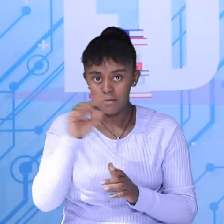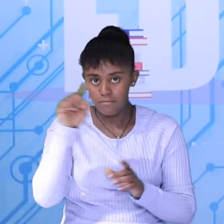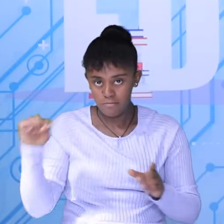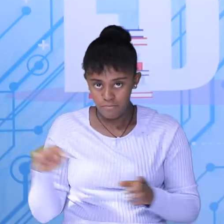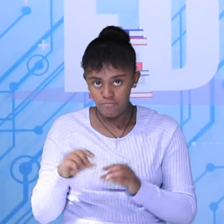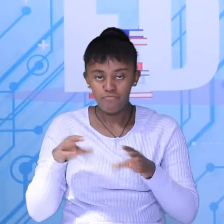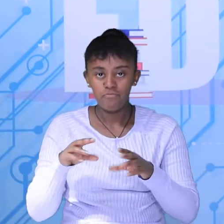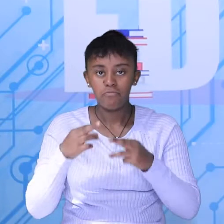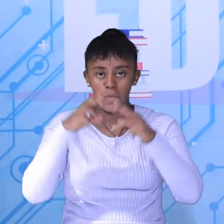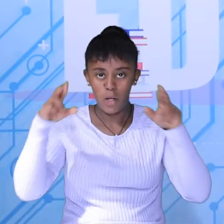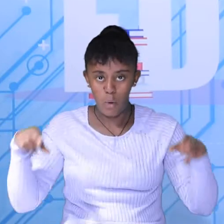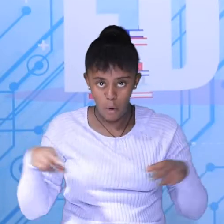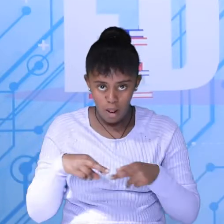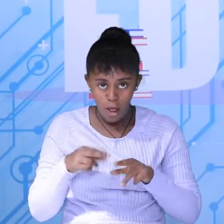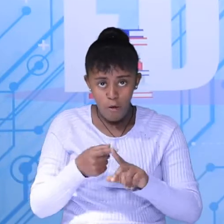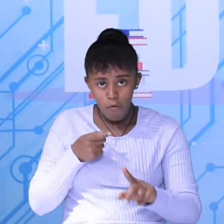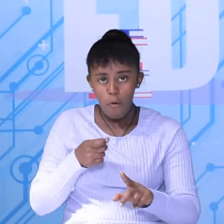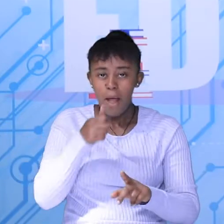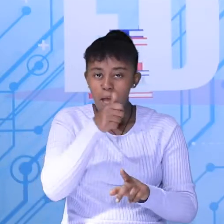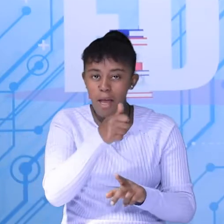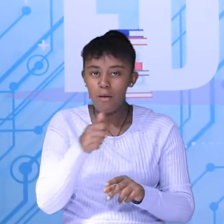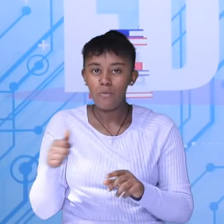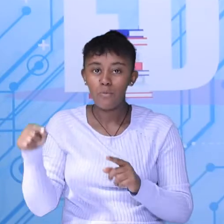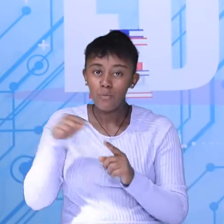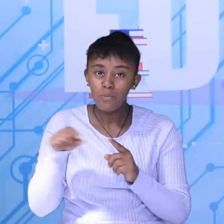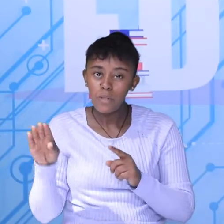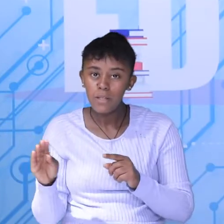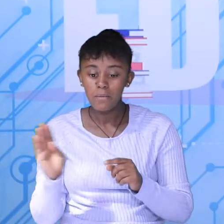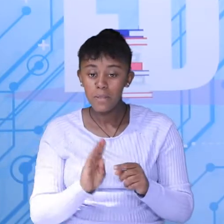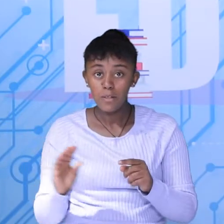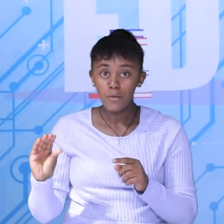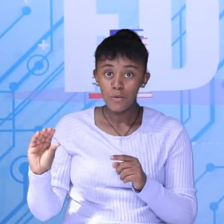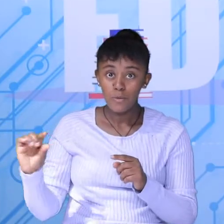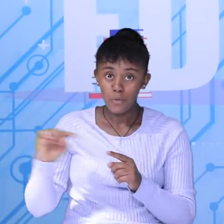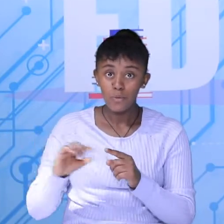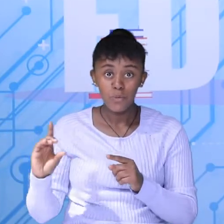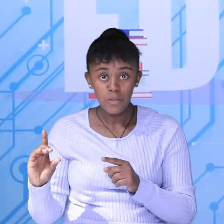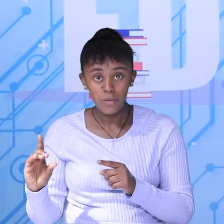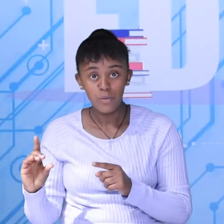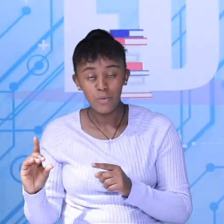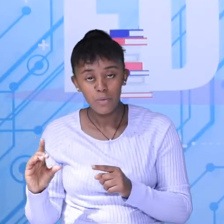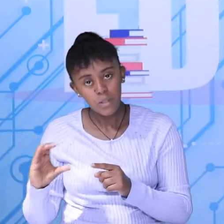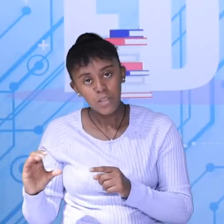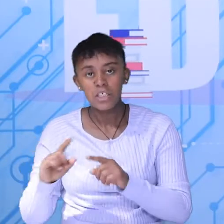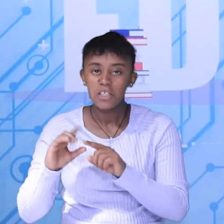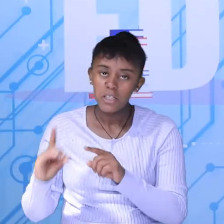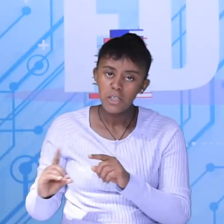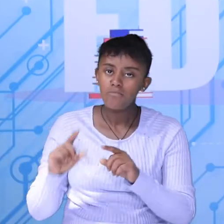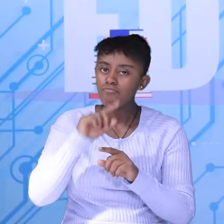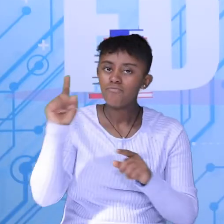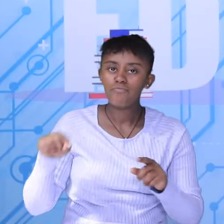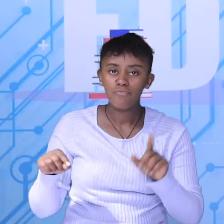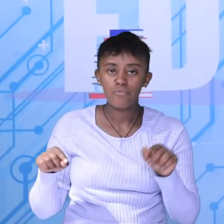so on. Therefore, from A to B, from B to C, D, and so on. Therefore,